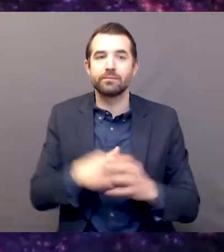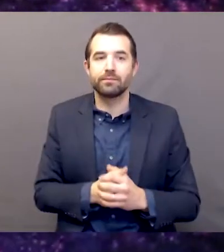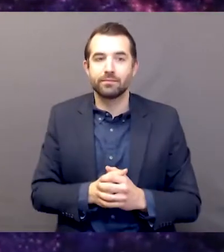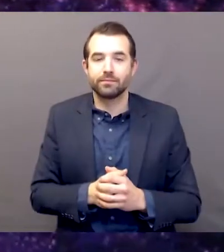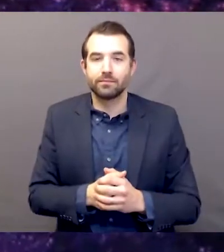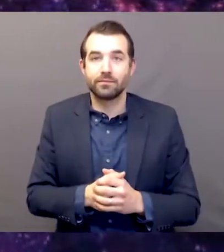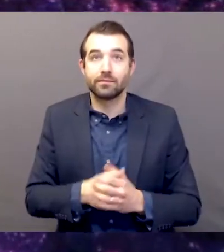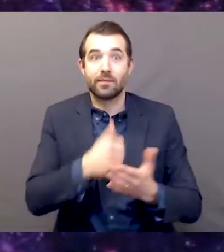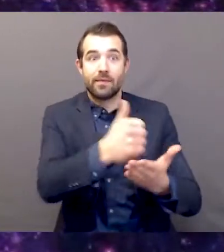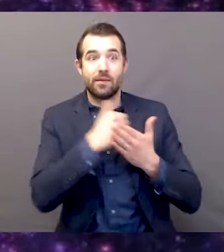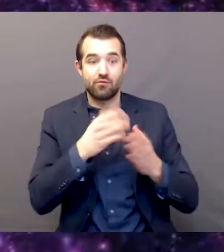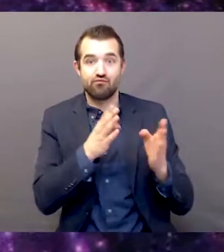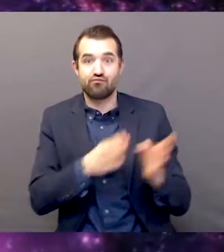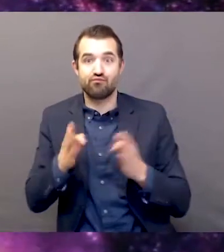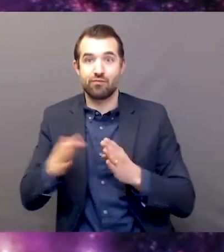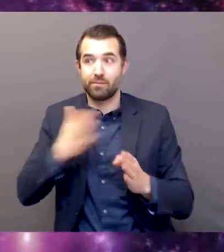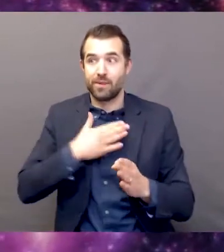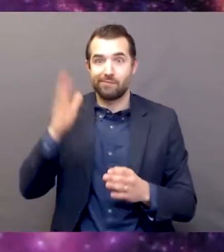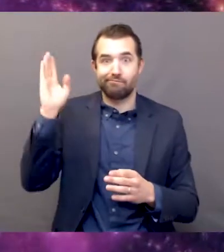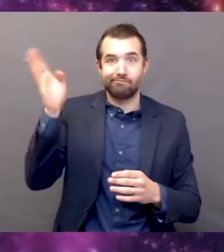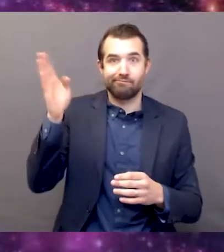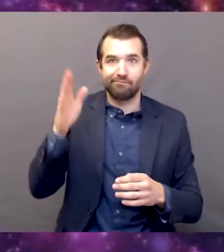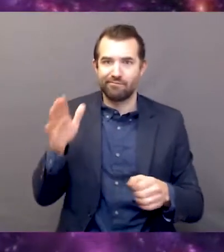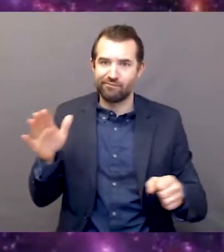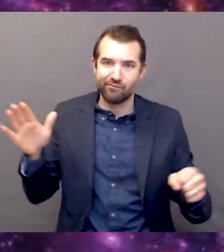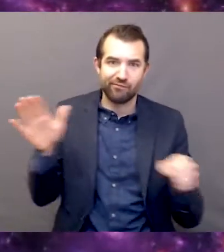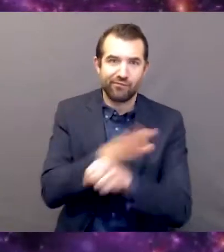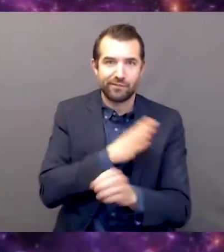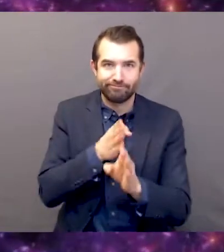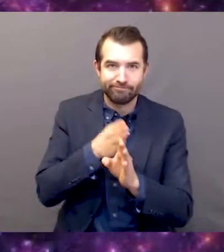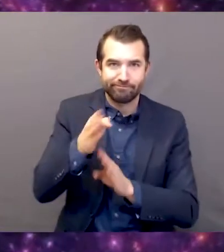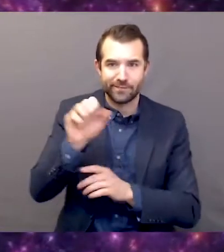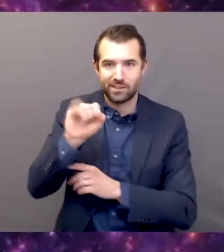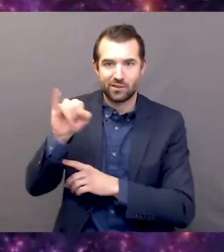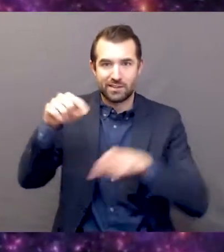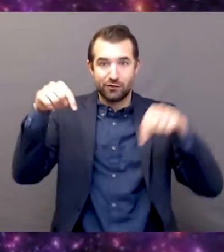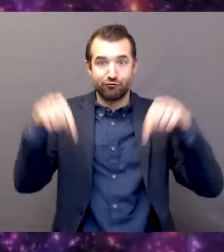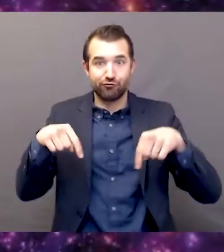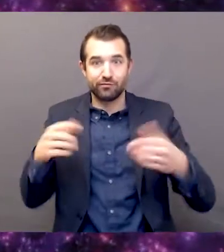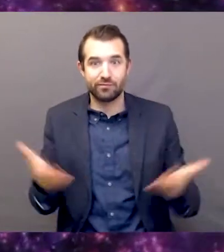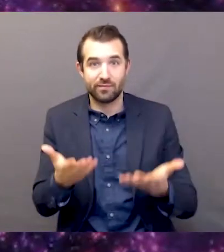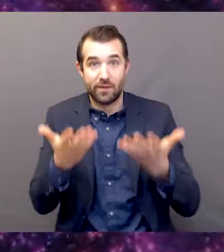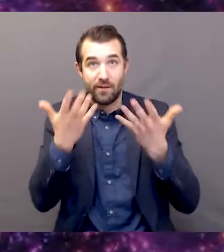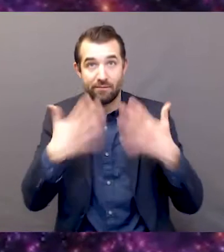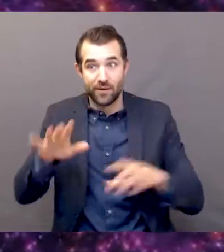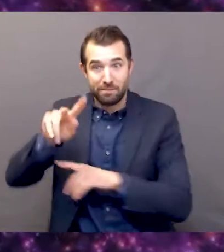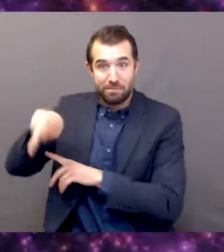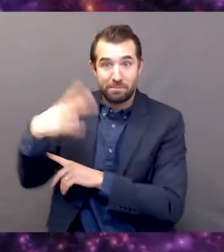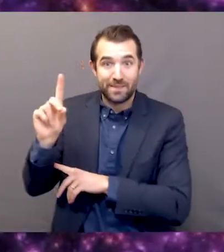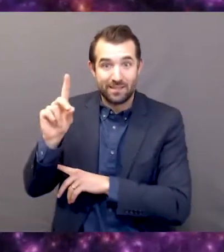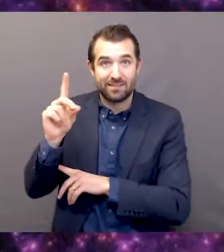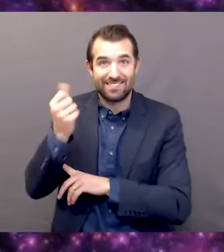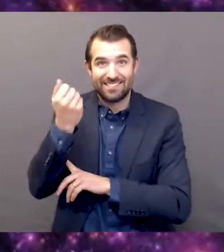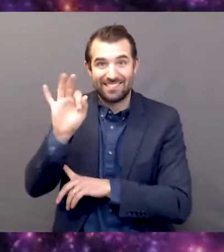this talk. I've spent my entire career here at Smithsonian since I completed my PhD in 1973. And even